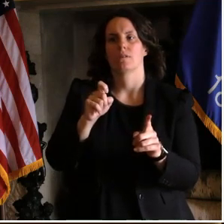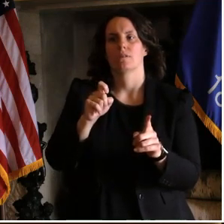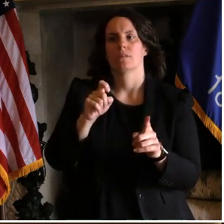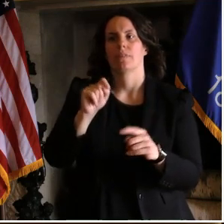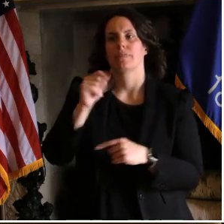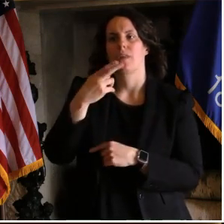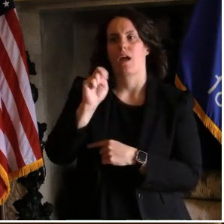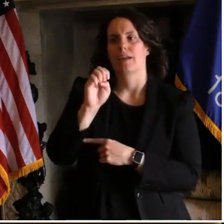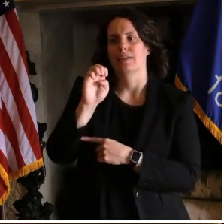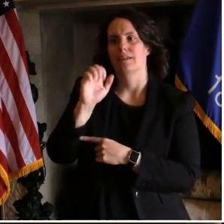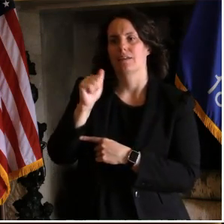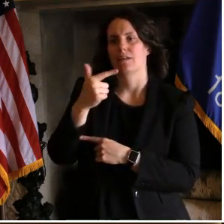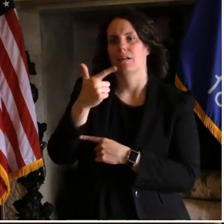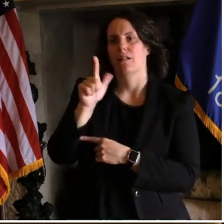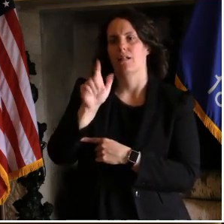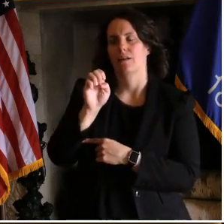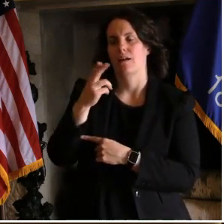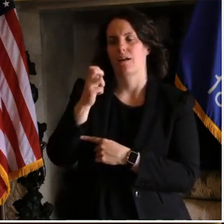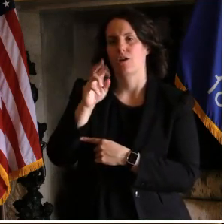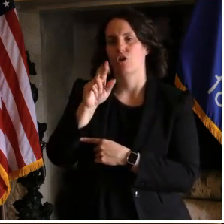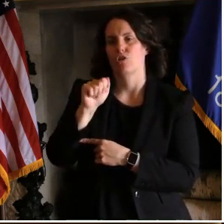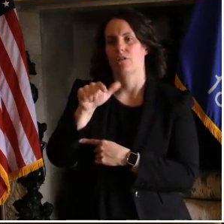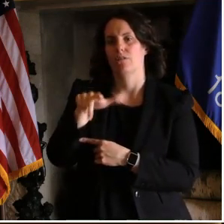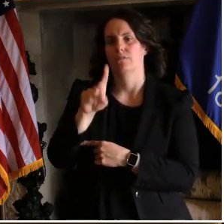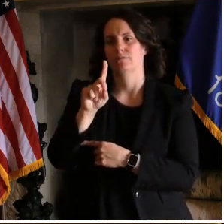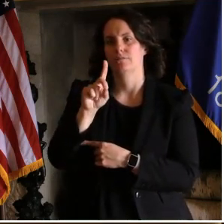in Marinette. John?